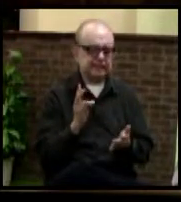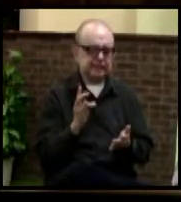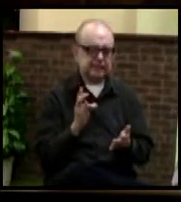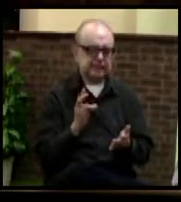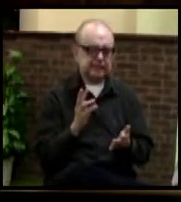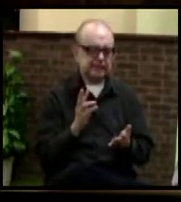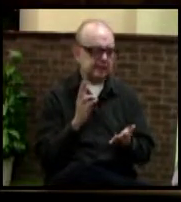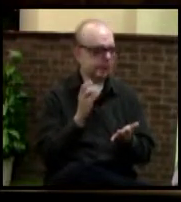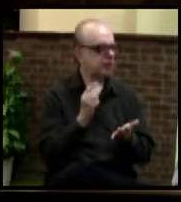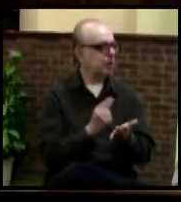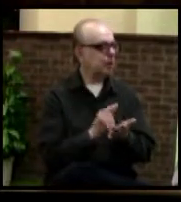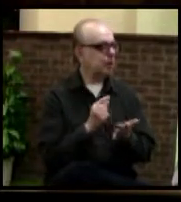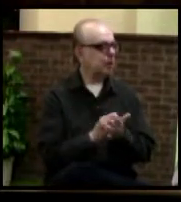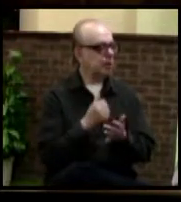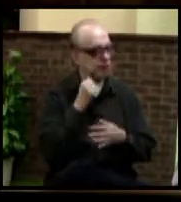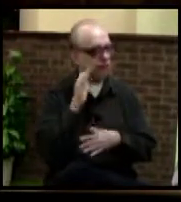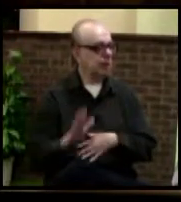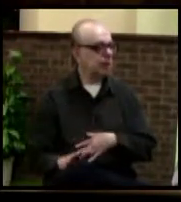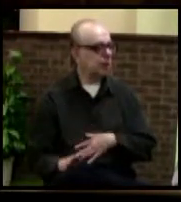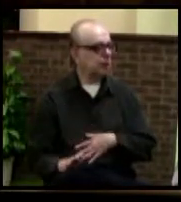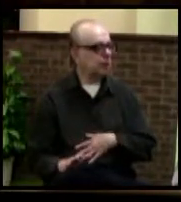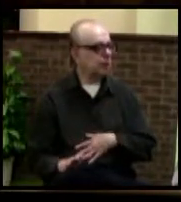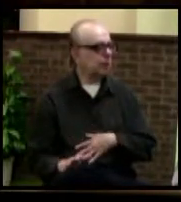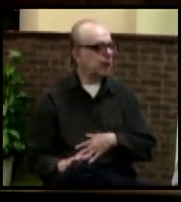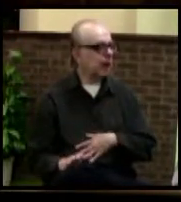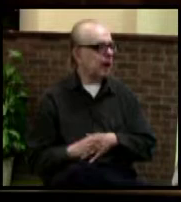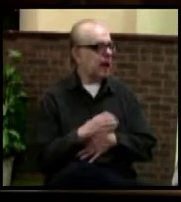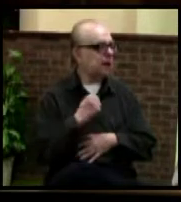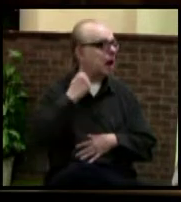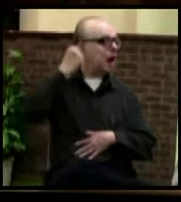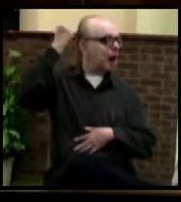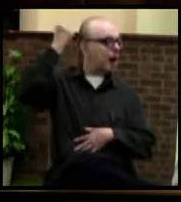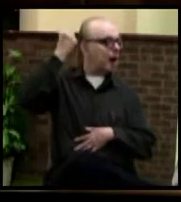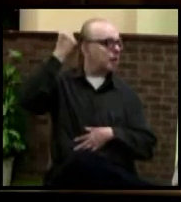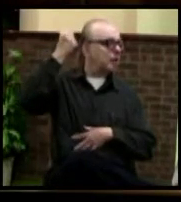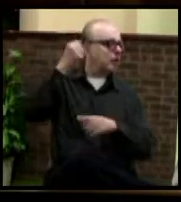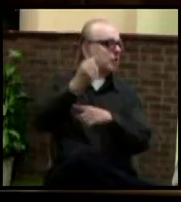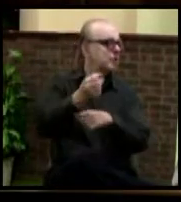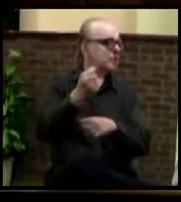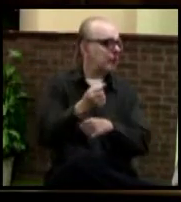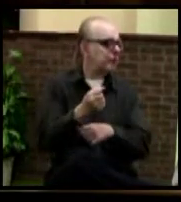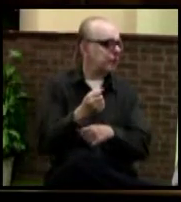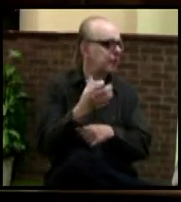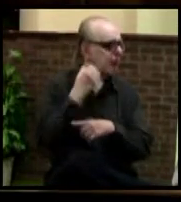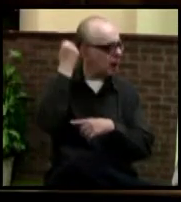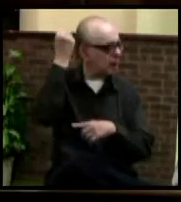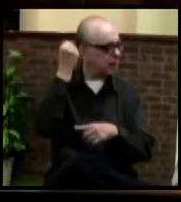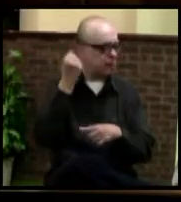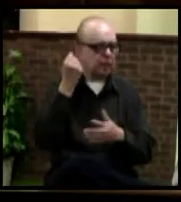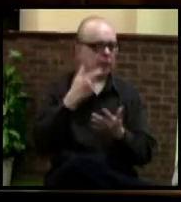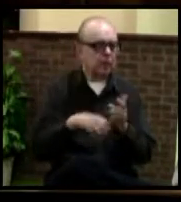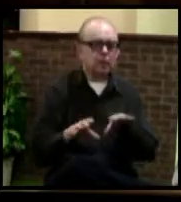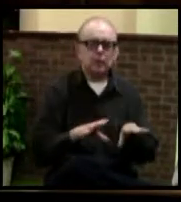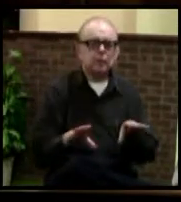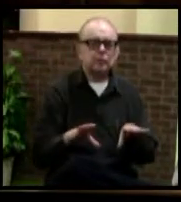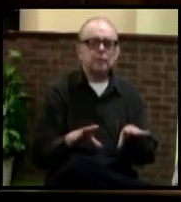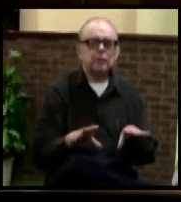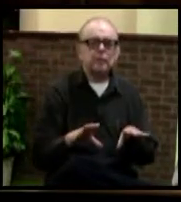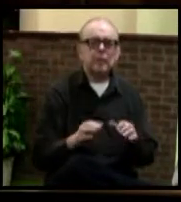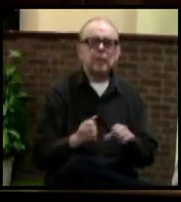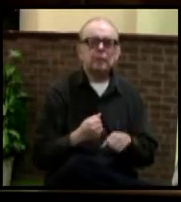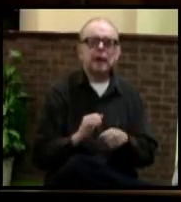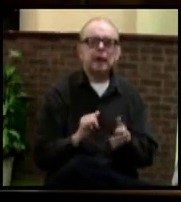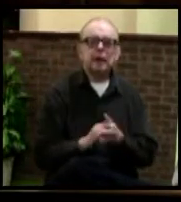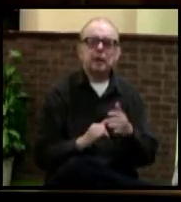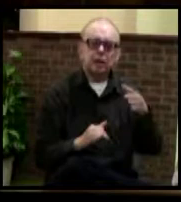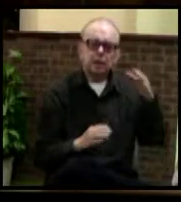girl went into the restroom at school and hung herself. Why? What would cause a child to